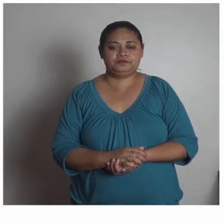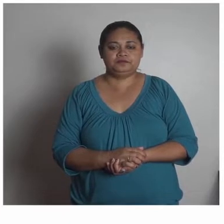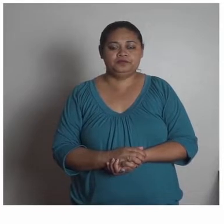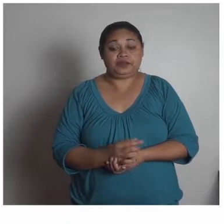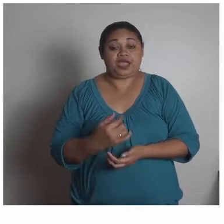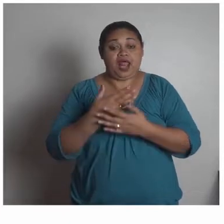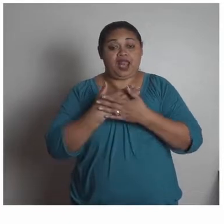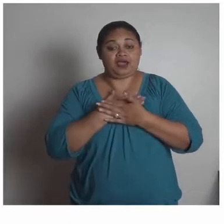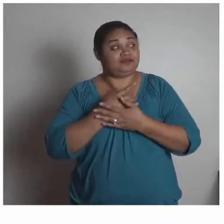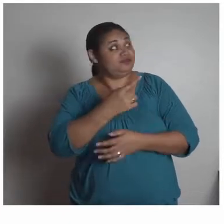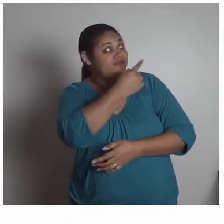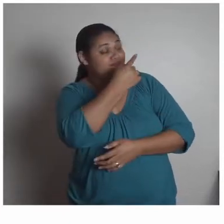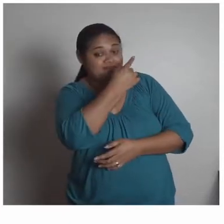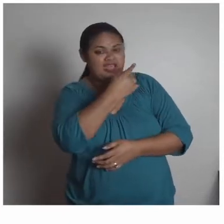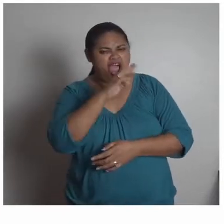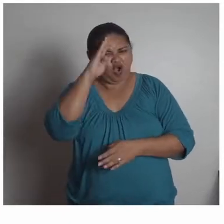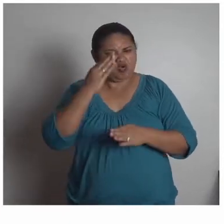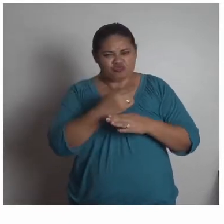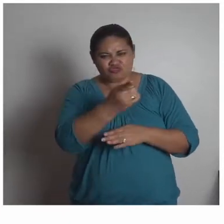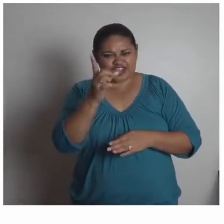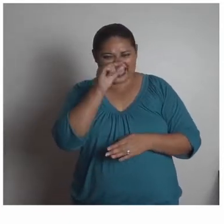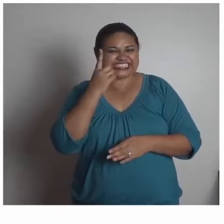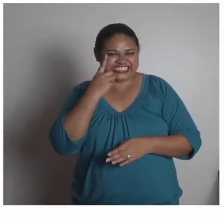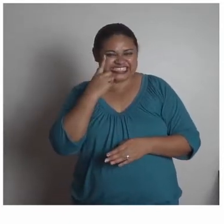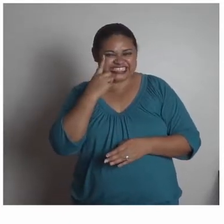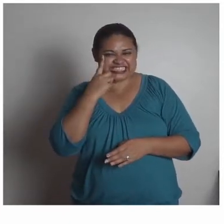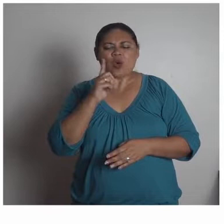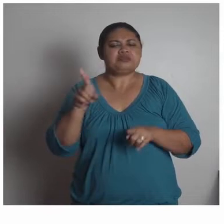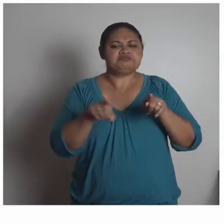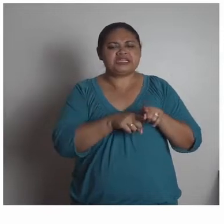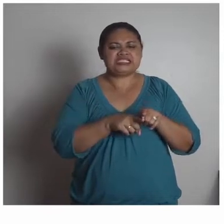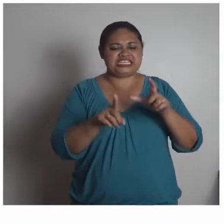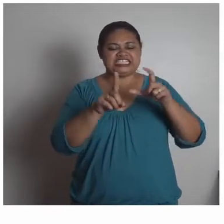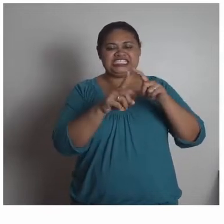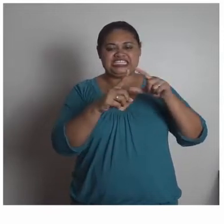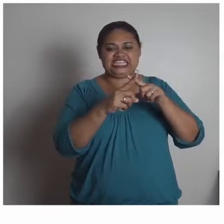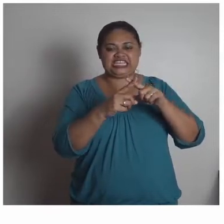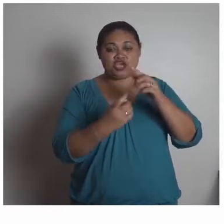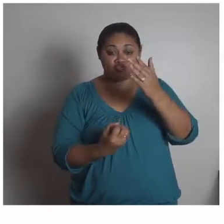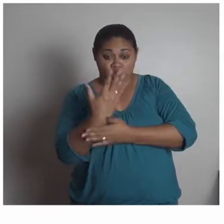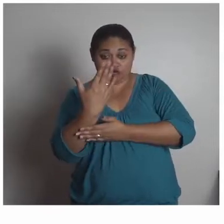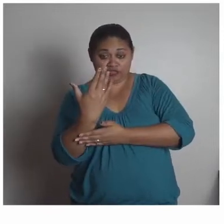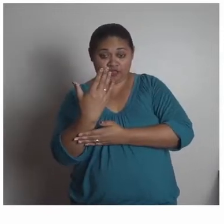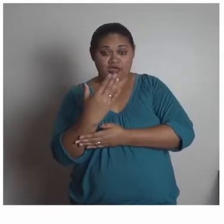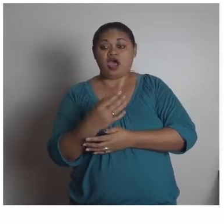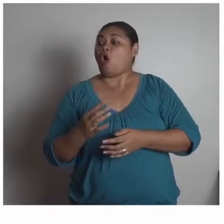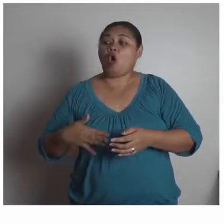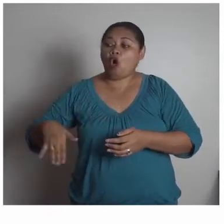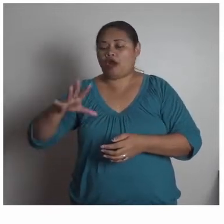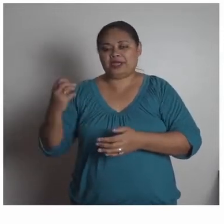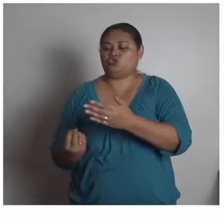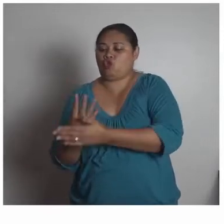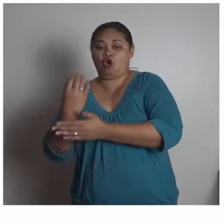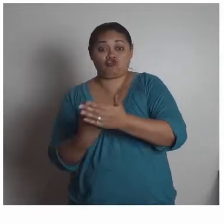And I really love this. I don't know if you can see it. I hope you can see it. What is degrowth? So this idea